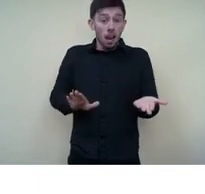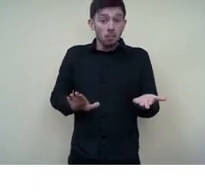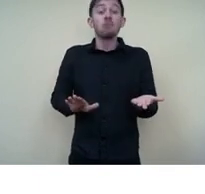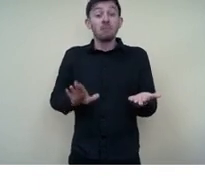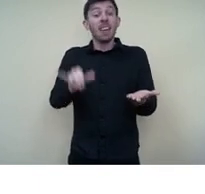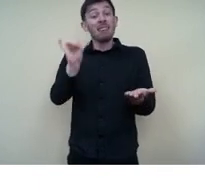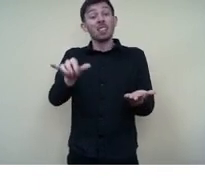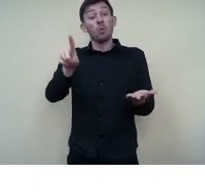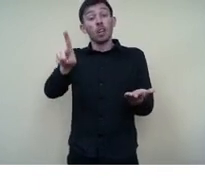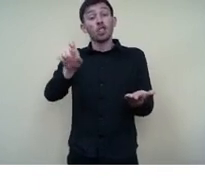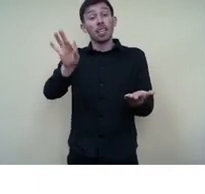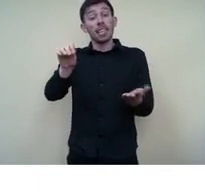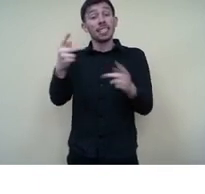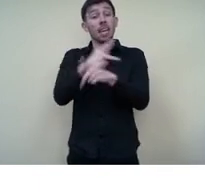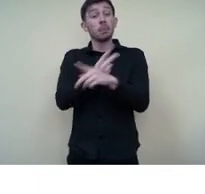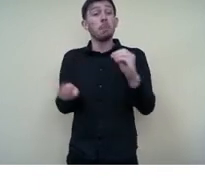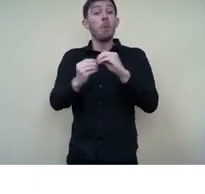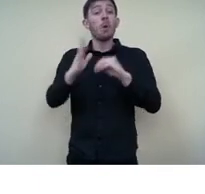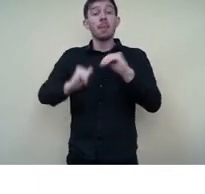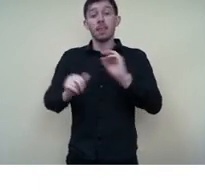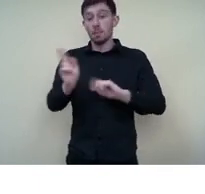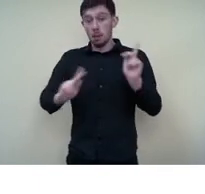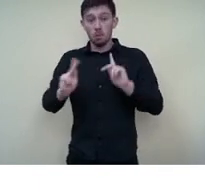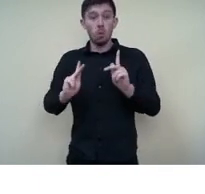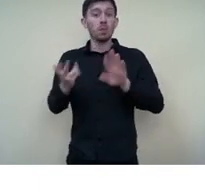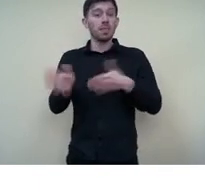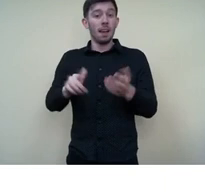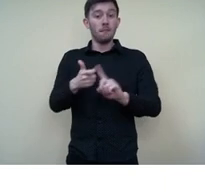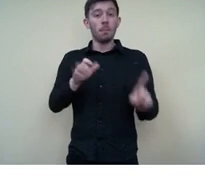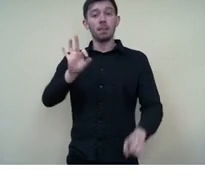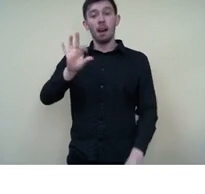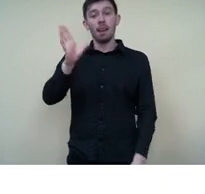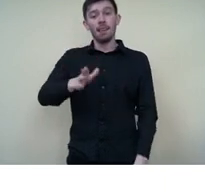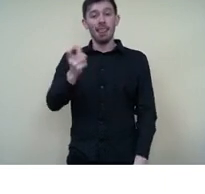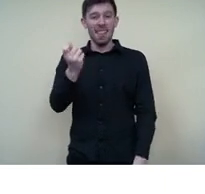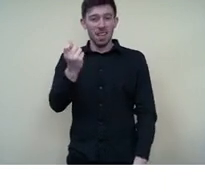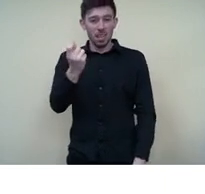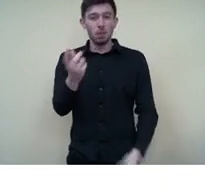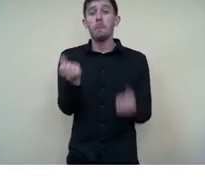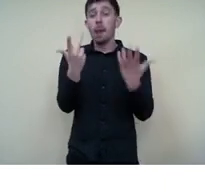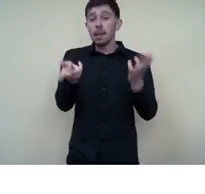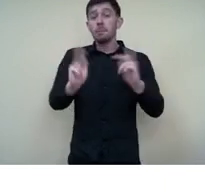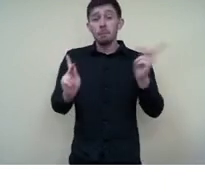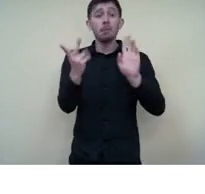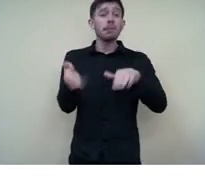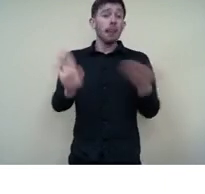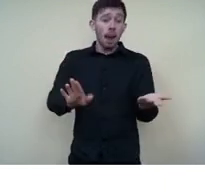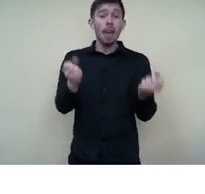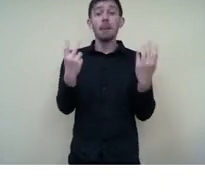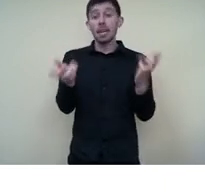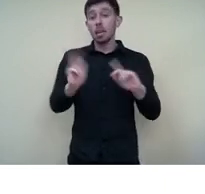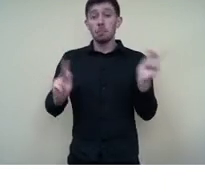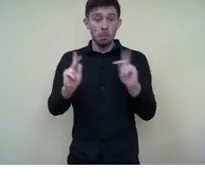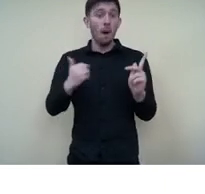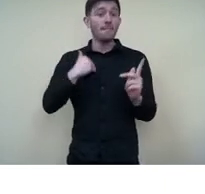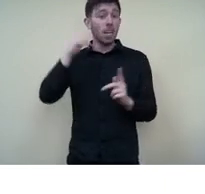this is 190 times more than the number of Americans that died from 9/11. And so a lot of people have died. A lot of people are experiencing